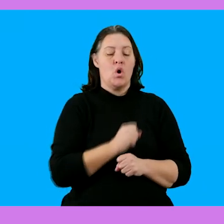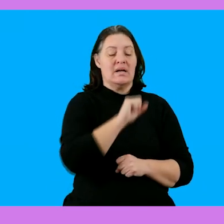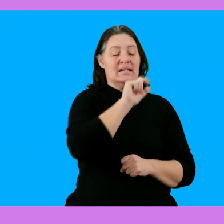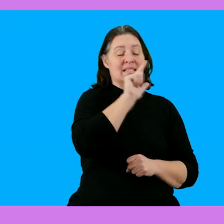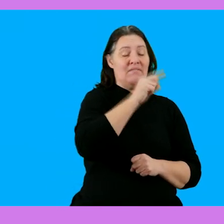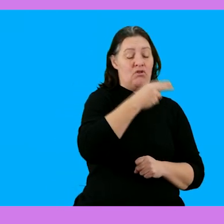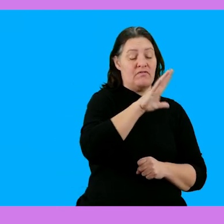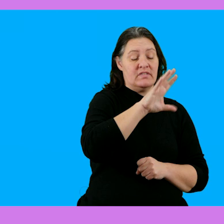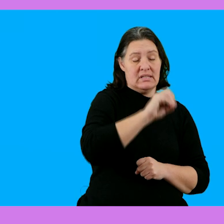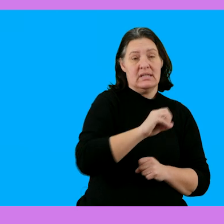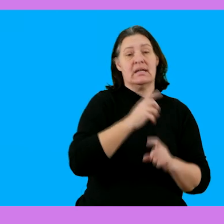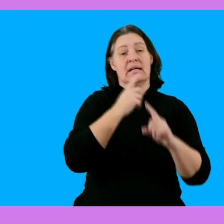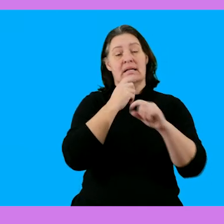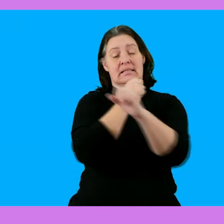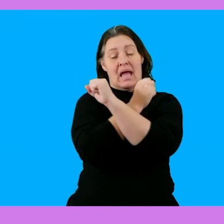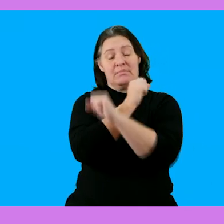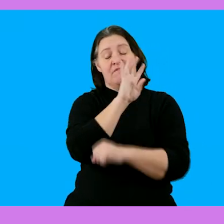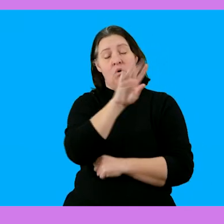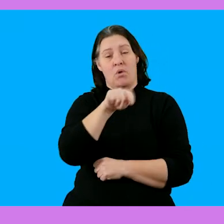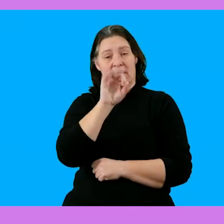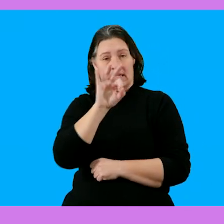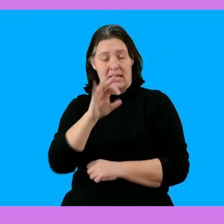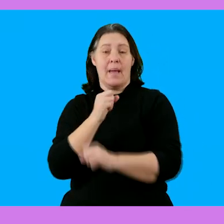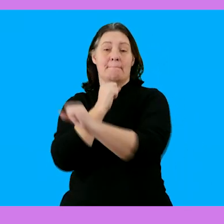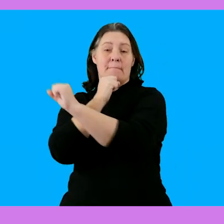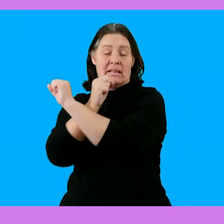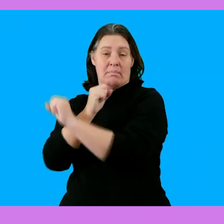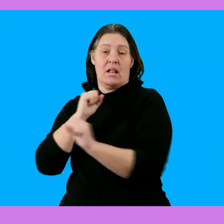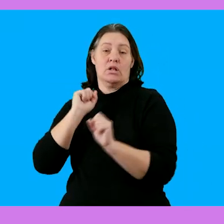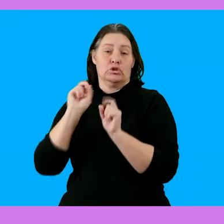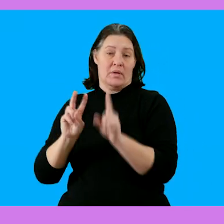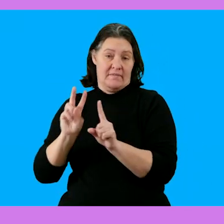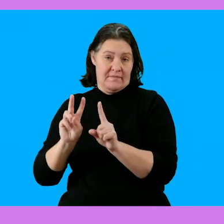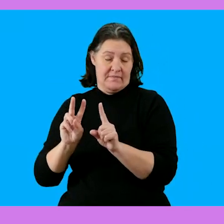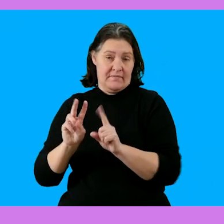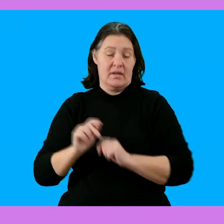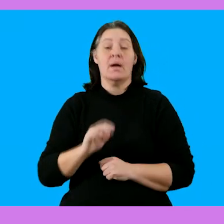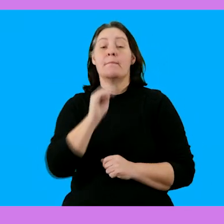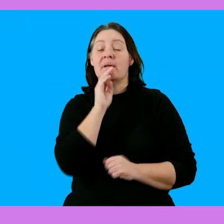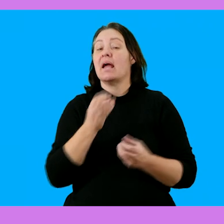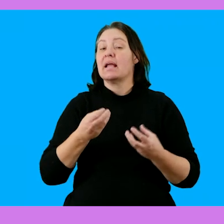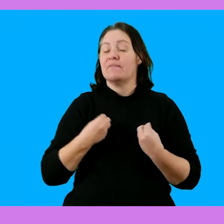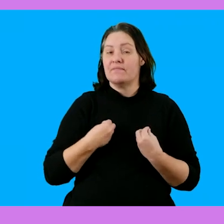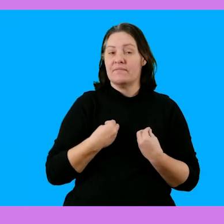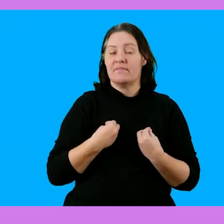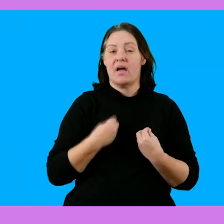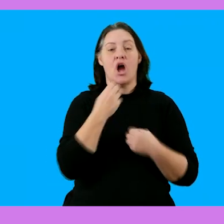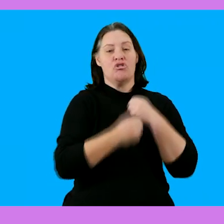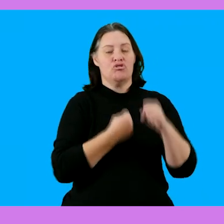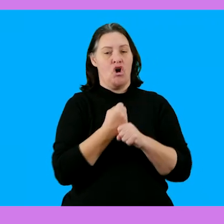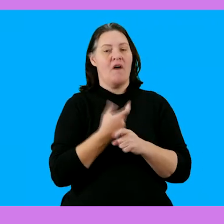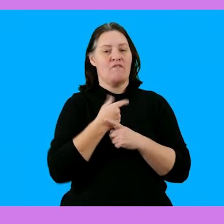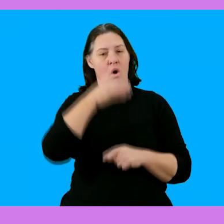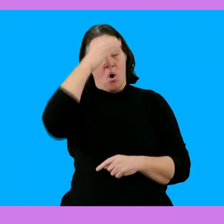750 multiply by 4.33 multiply by 12. So that will give us then